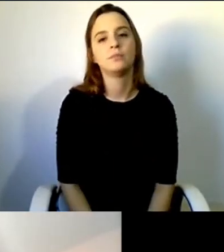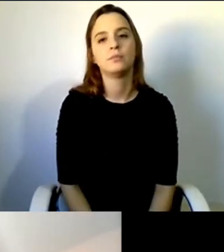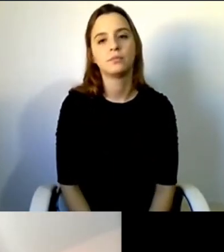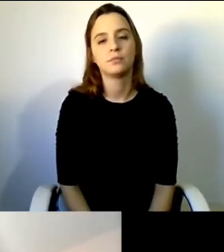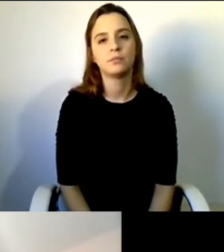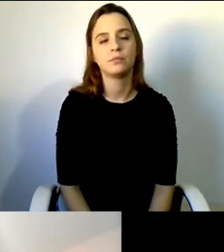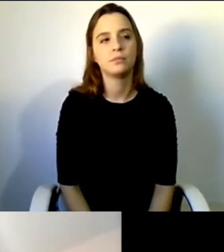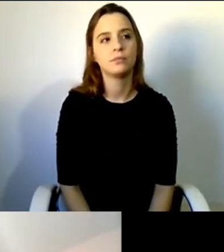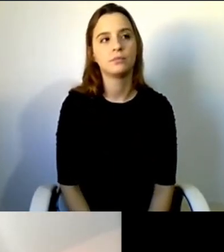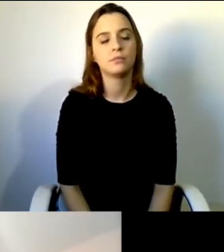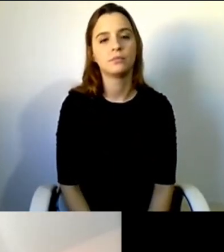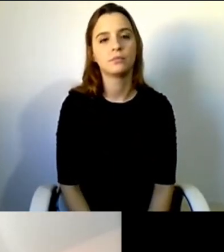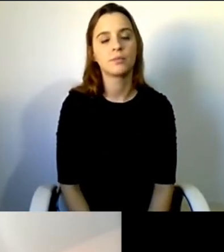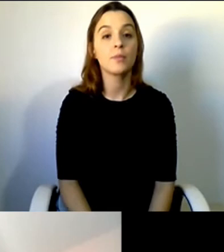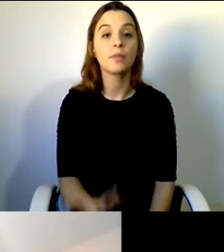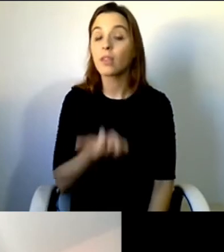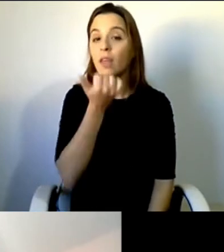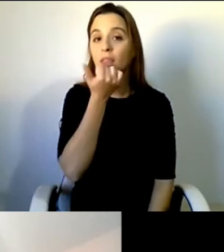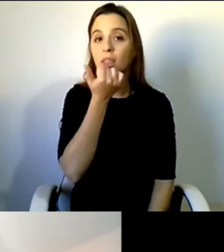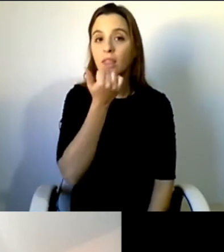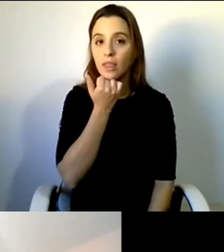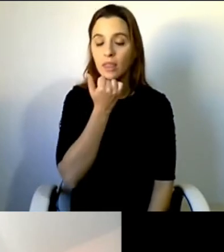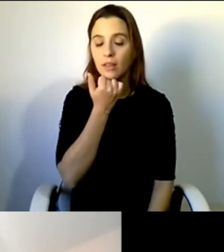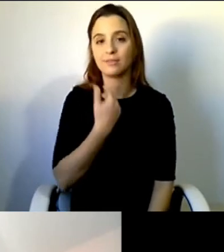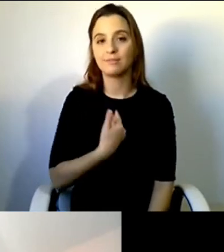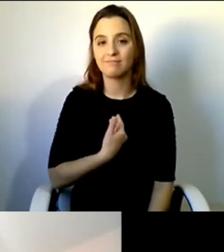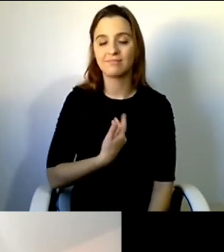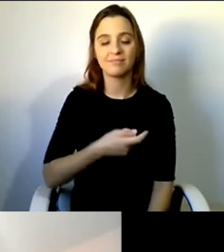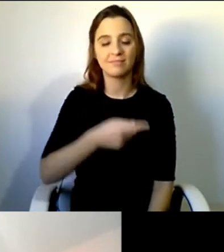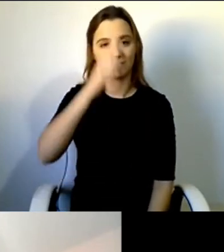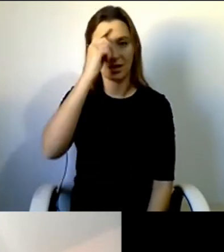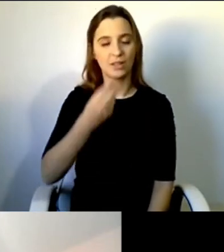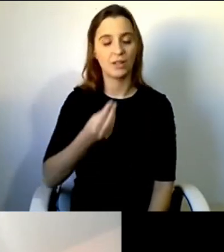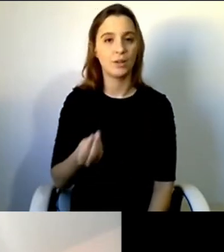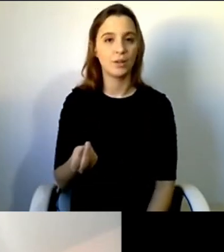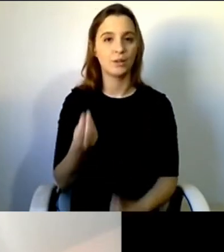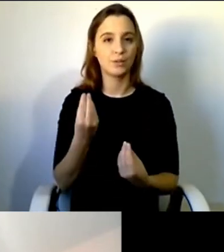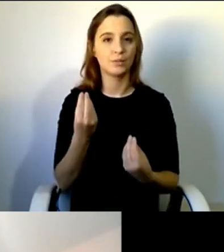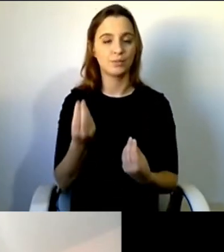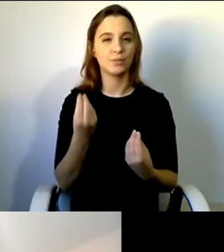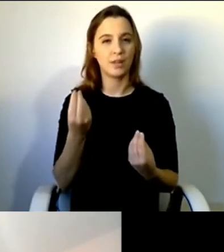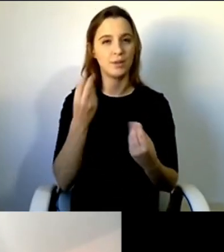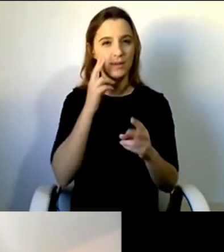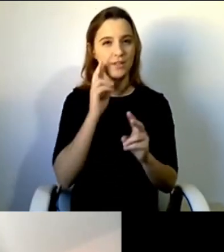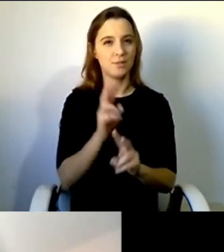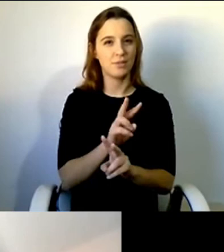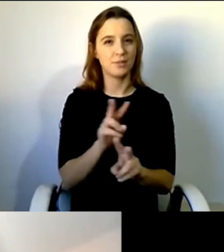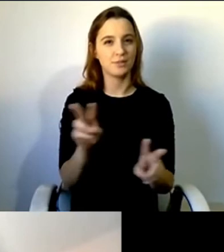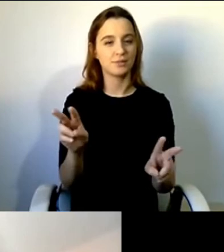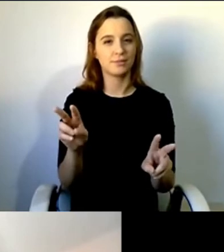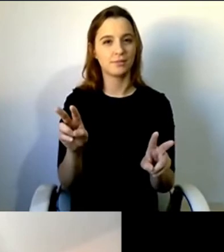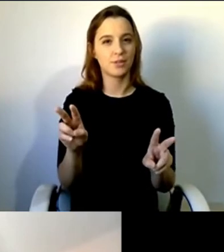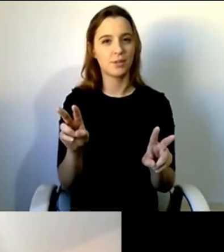It's such a pleasure for me and an honor, of course, to see you all guys. Some of you not for the first